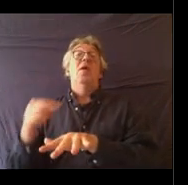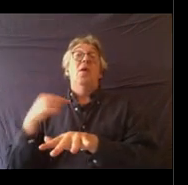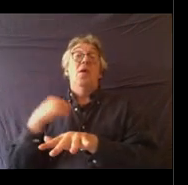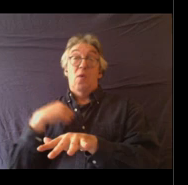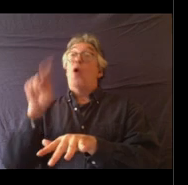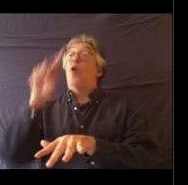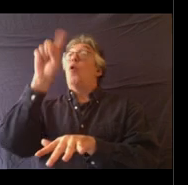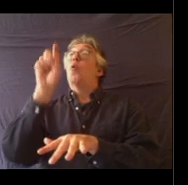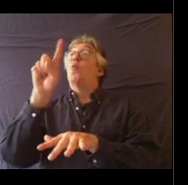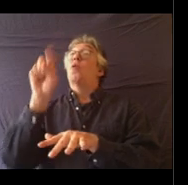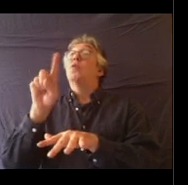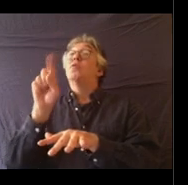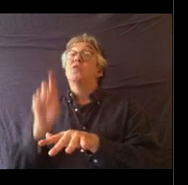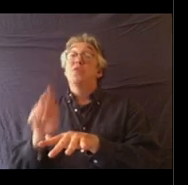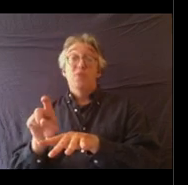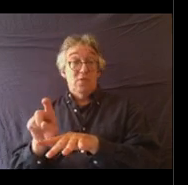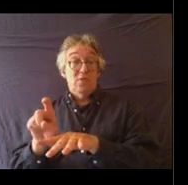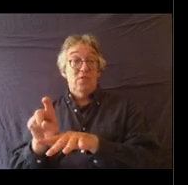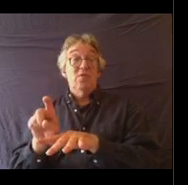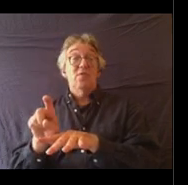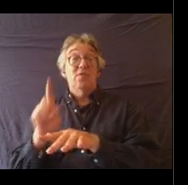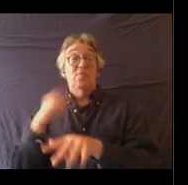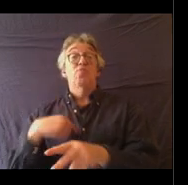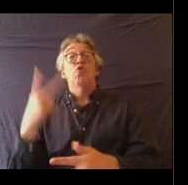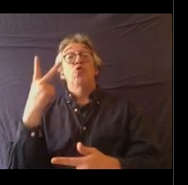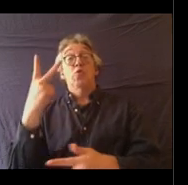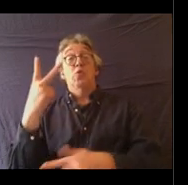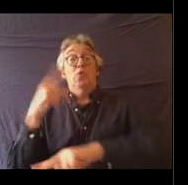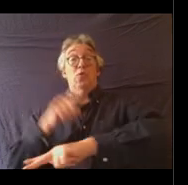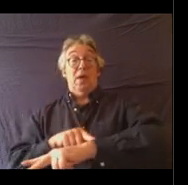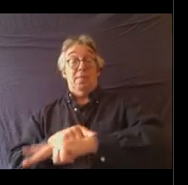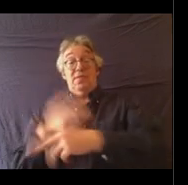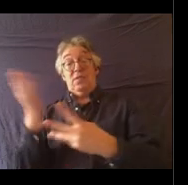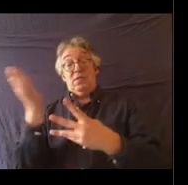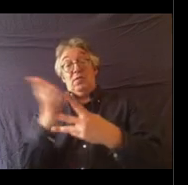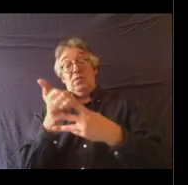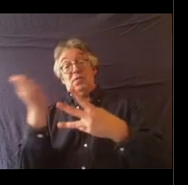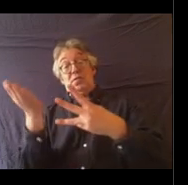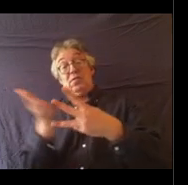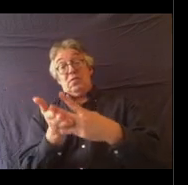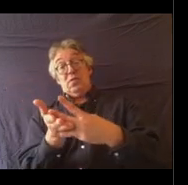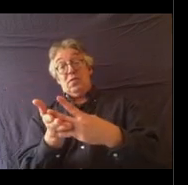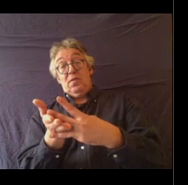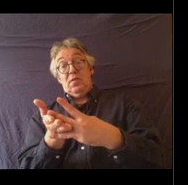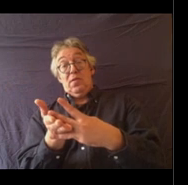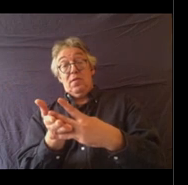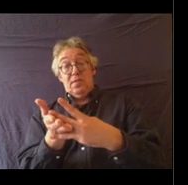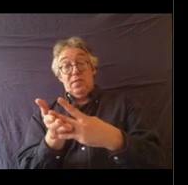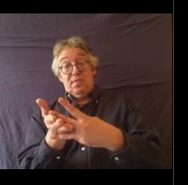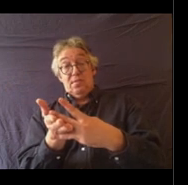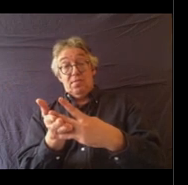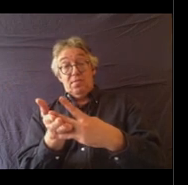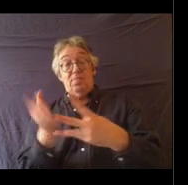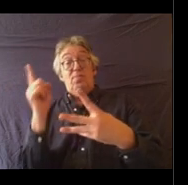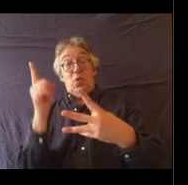them in two separate question times, one in the middle between the two speakers and one at the very